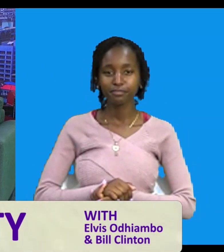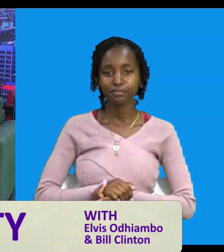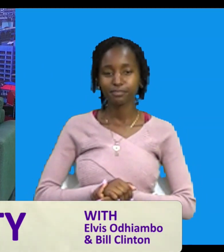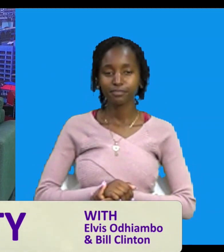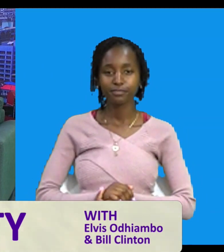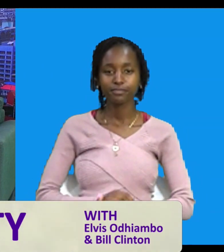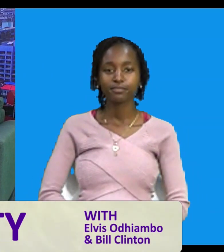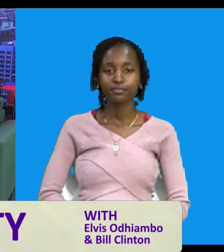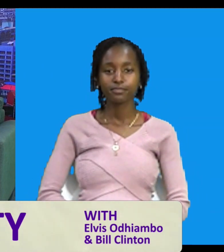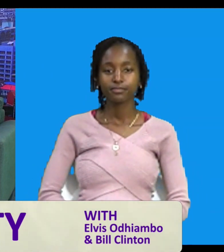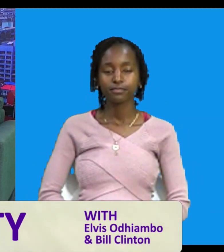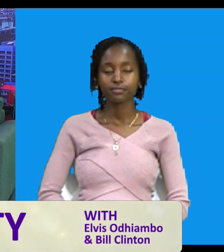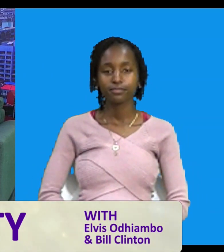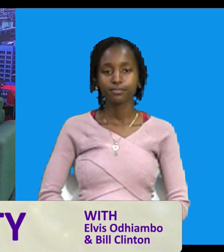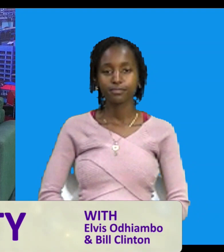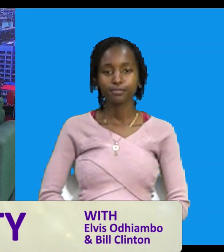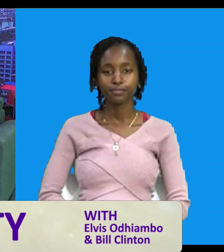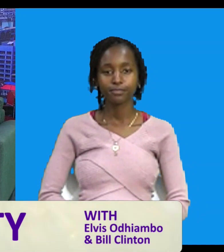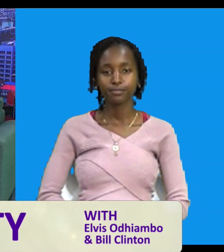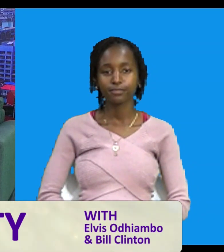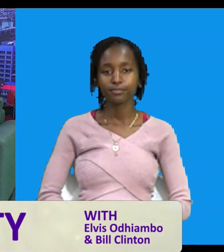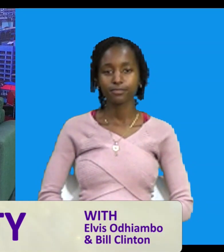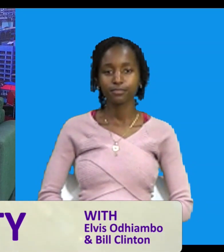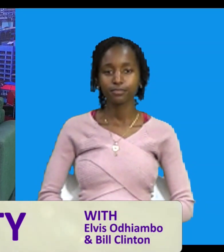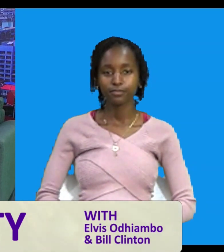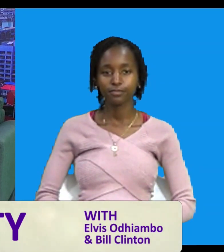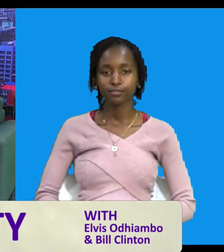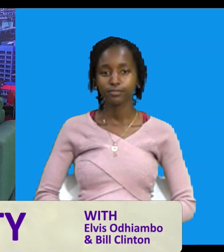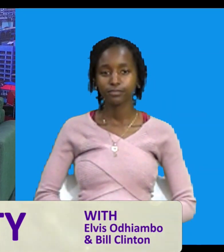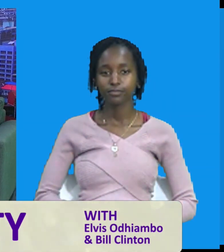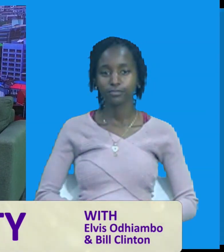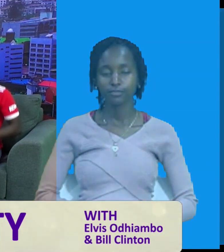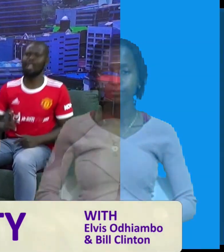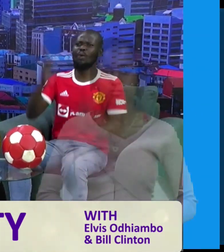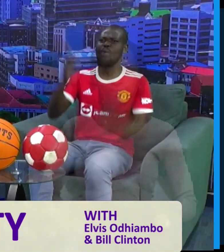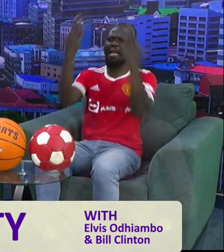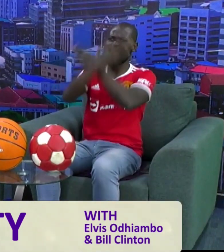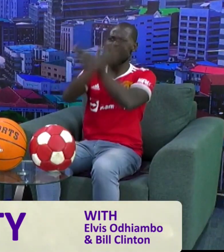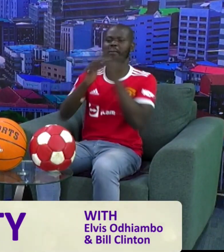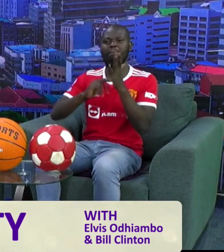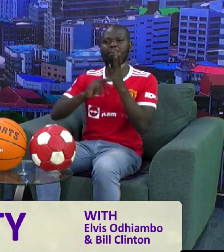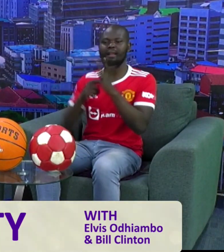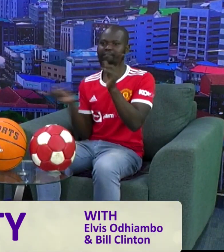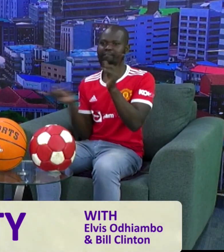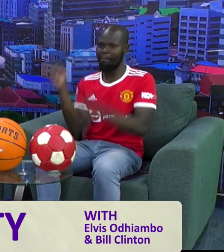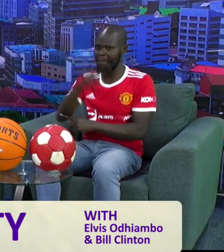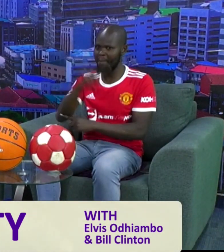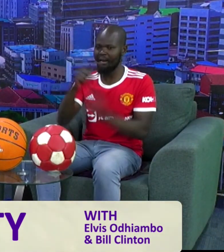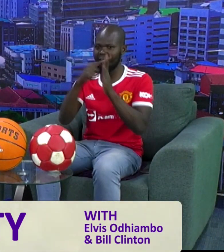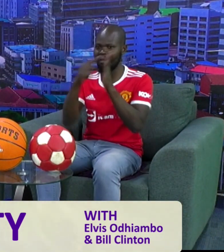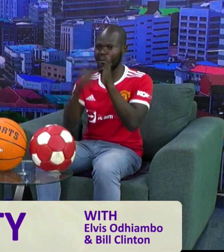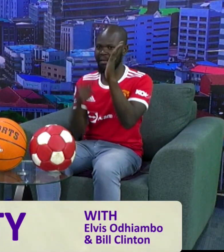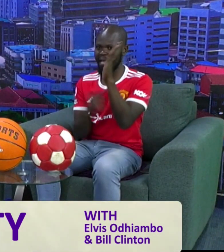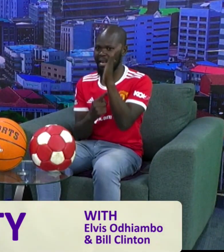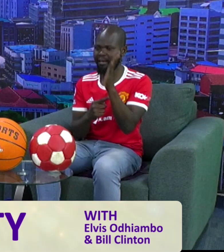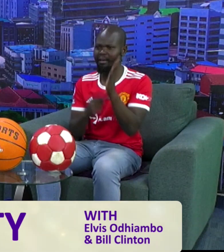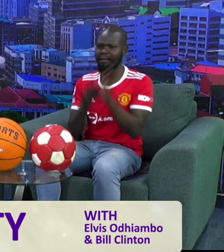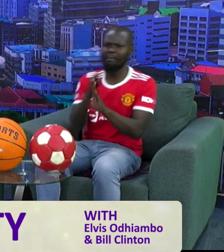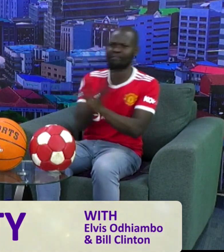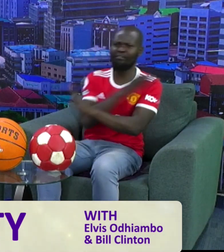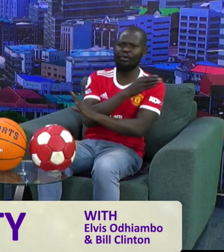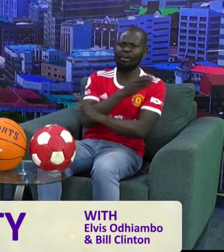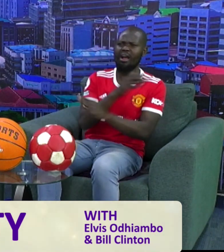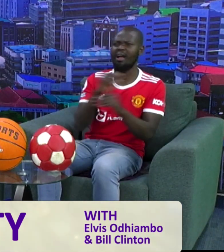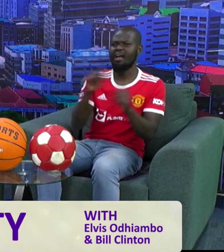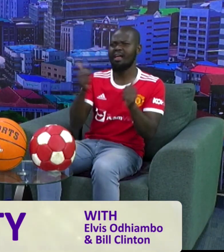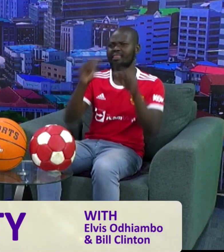I'm really good. Right. Today it's a boring weekend because Manu is coming back to the